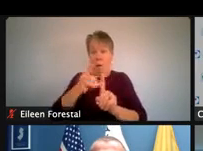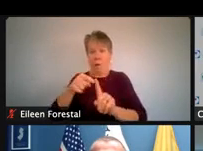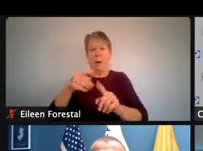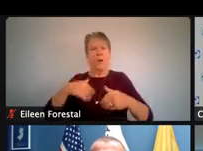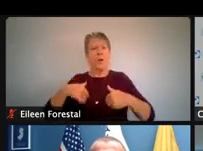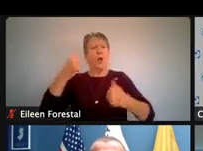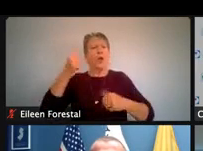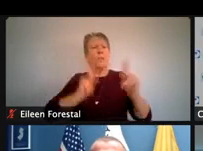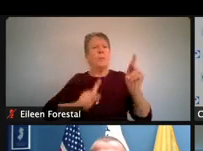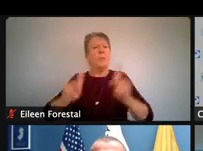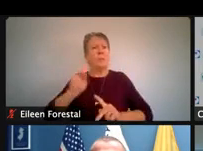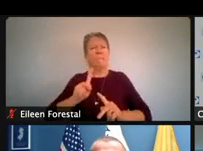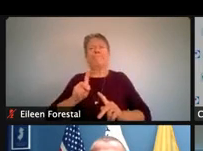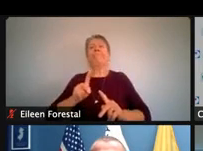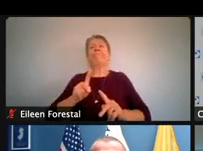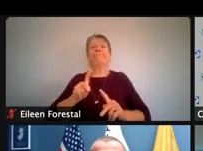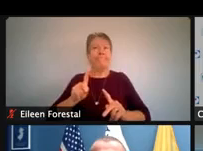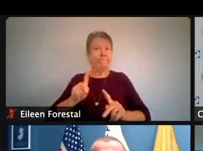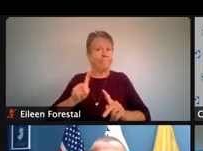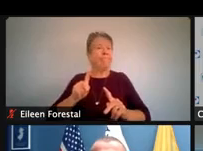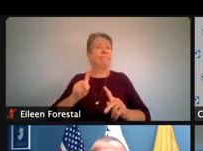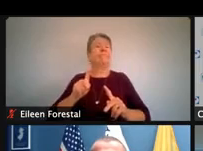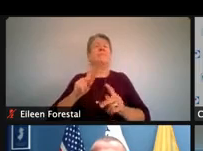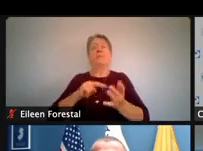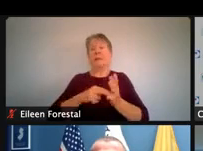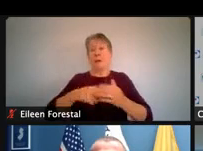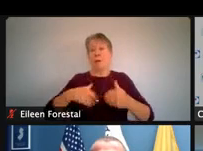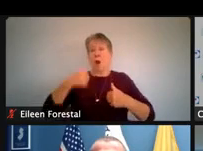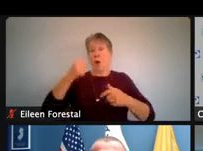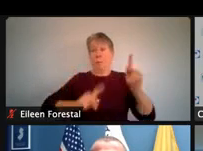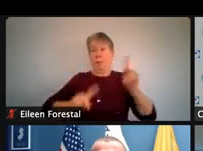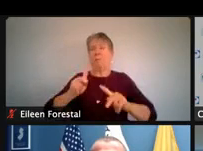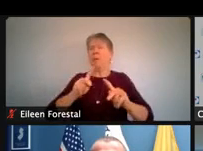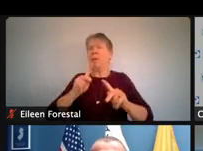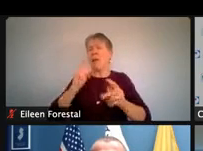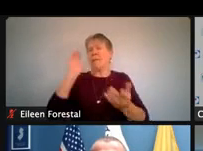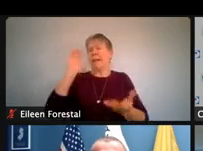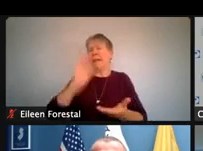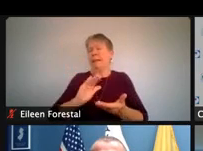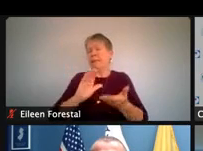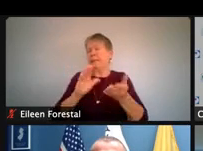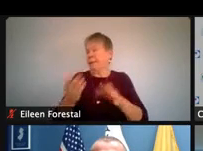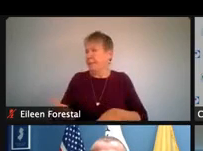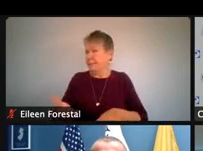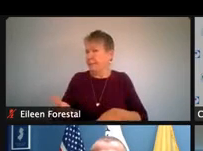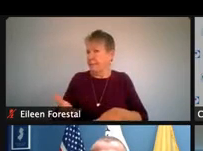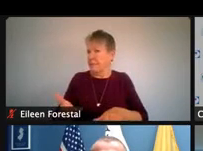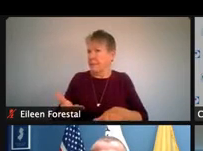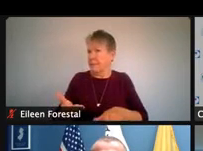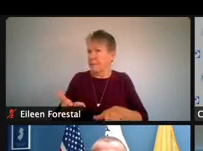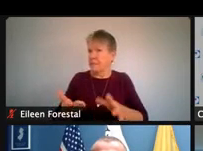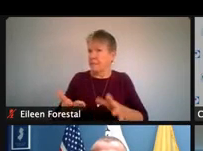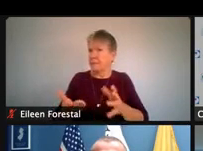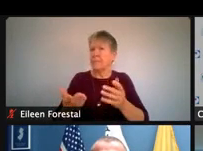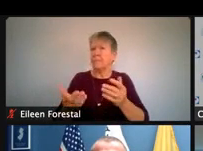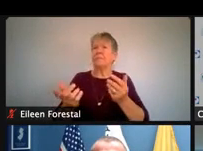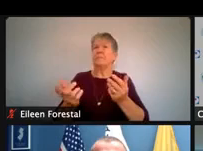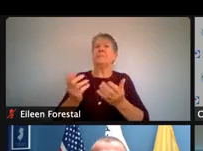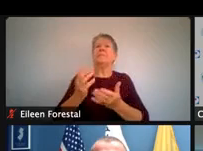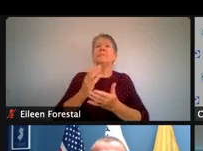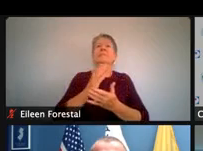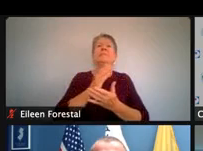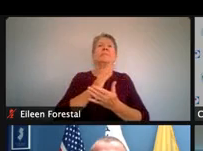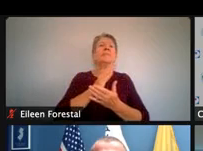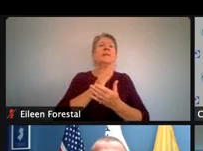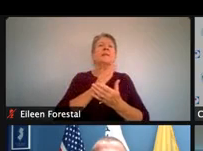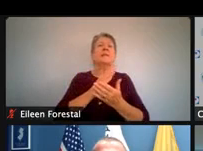hospitalized, some of the people, the recovery time for a lot of these patients, we're seeing people developing chronic problems related to COVID.